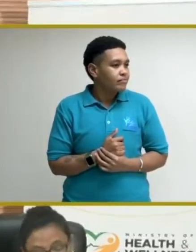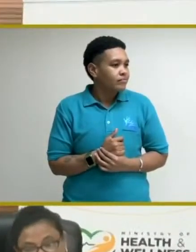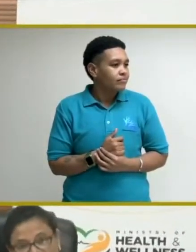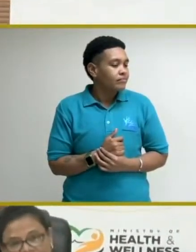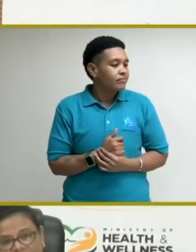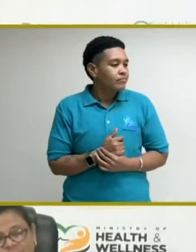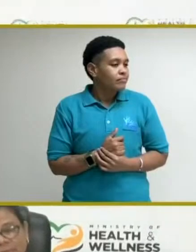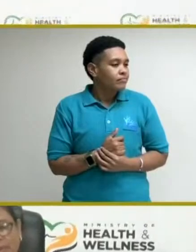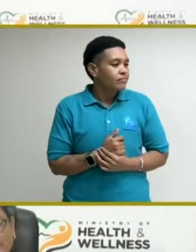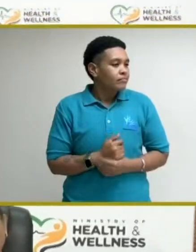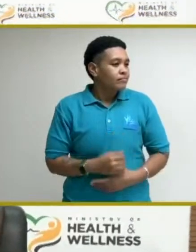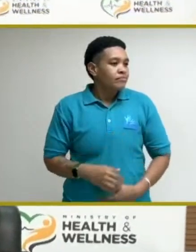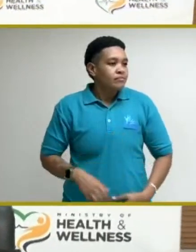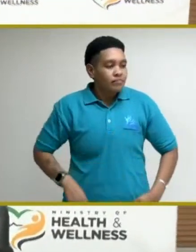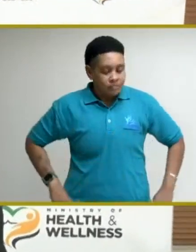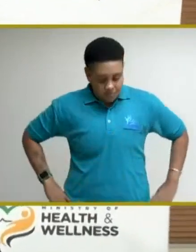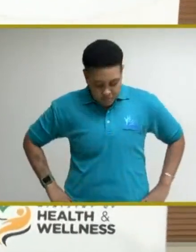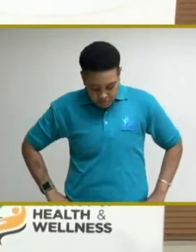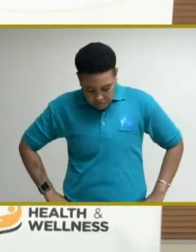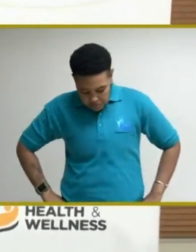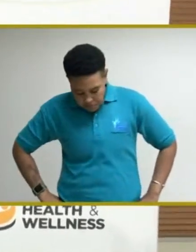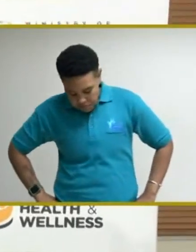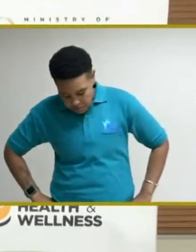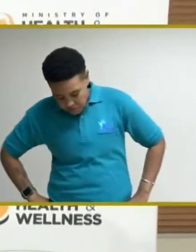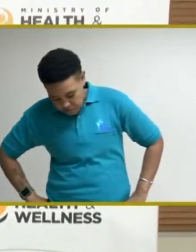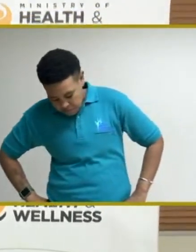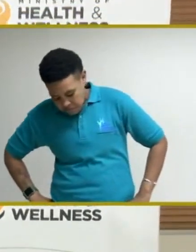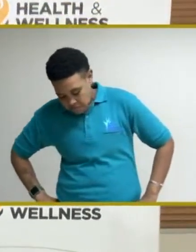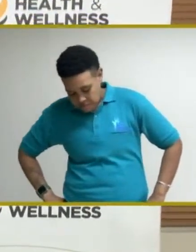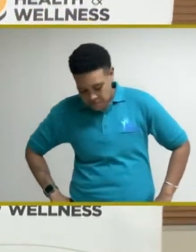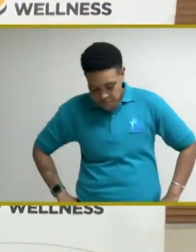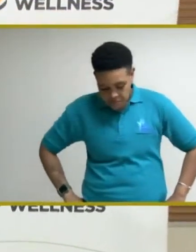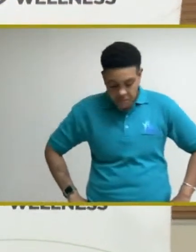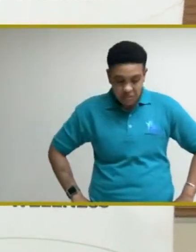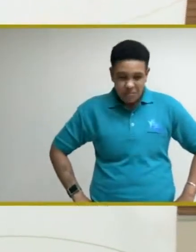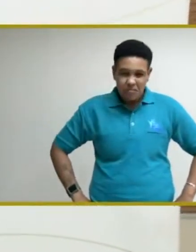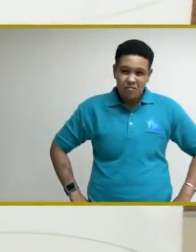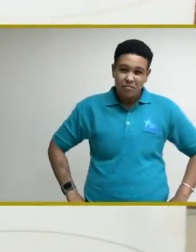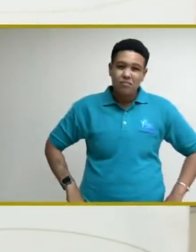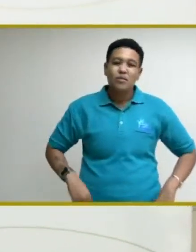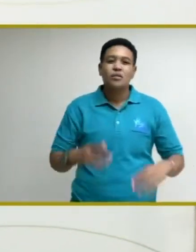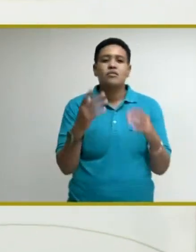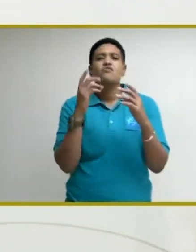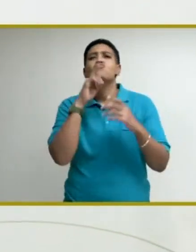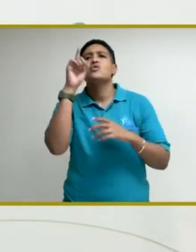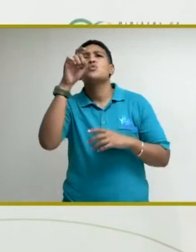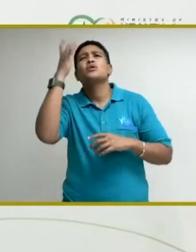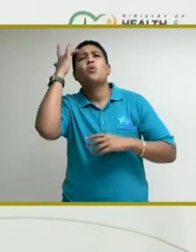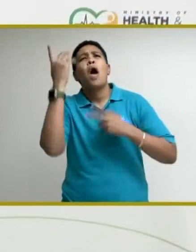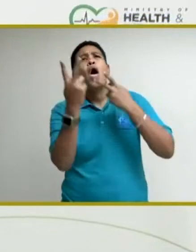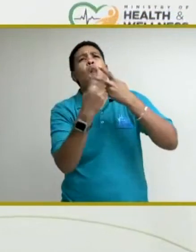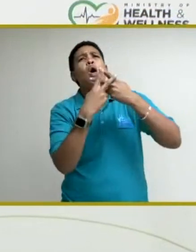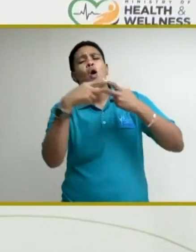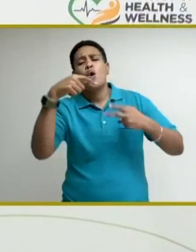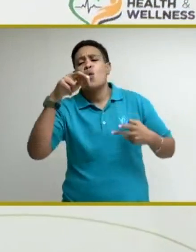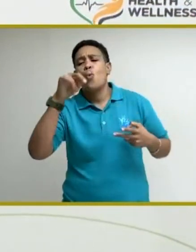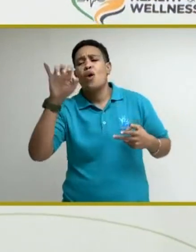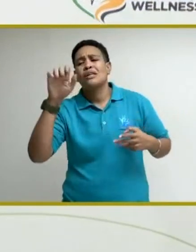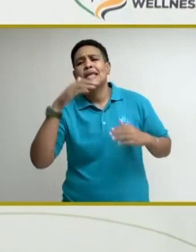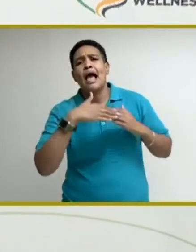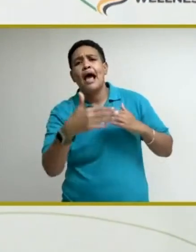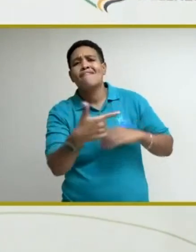Okay, so the real question is why do persons need to quarantine after they have been